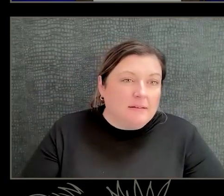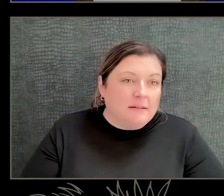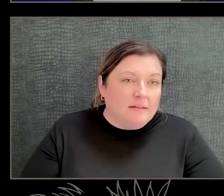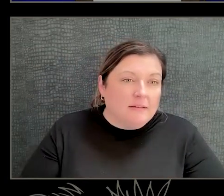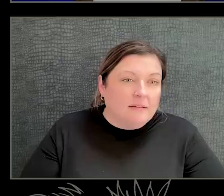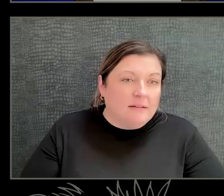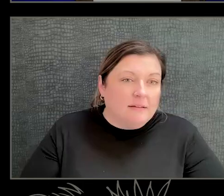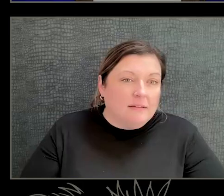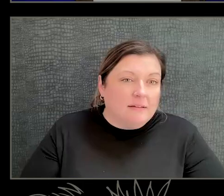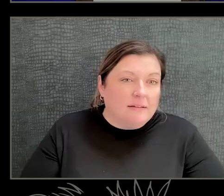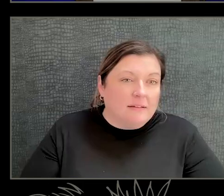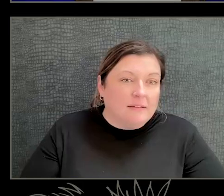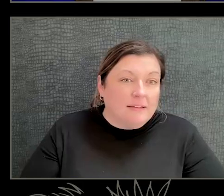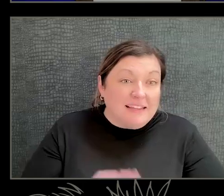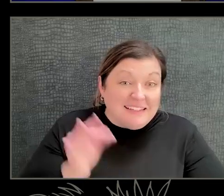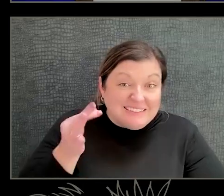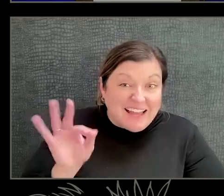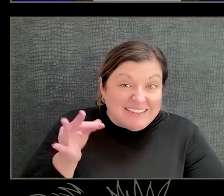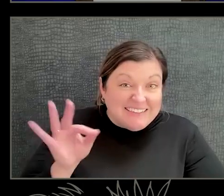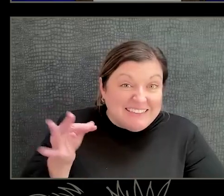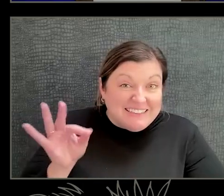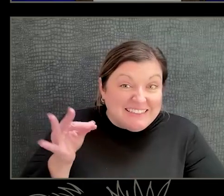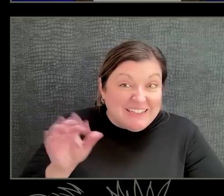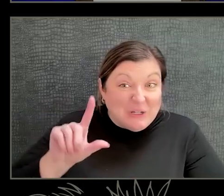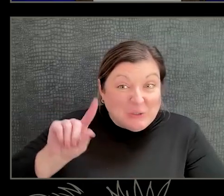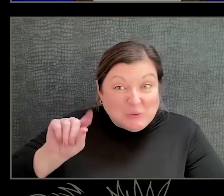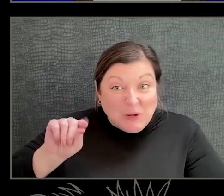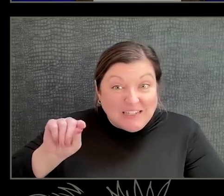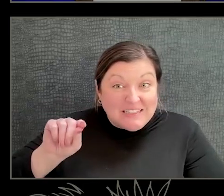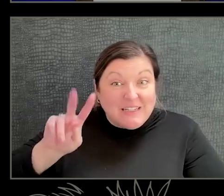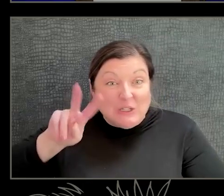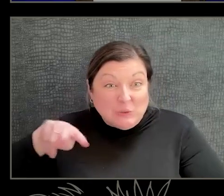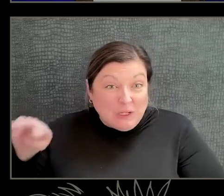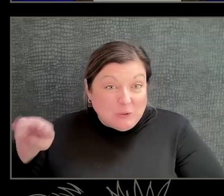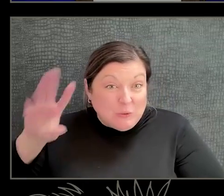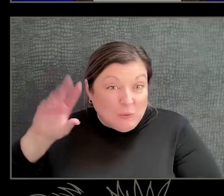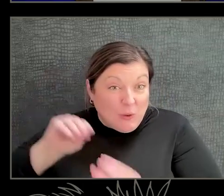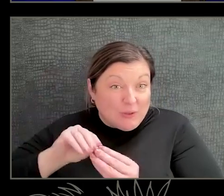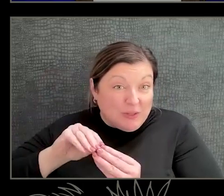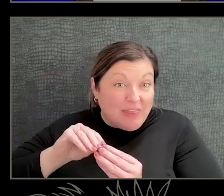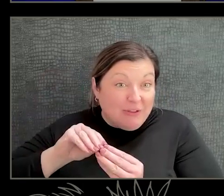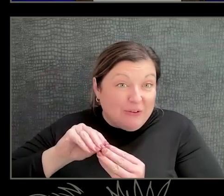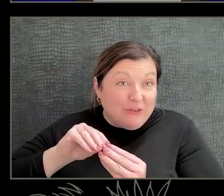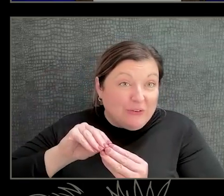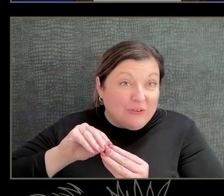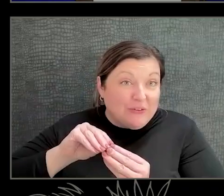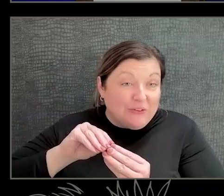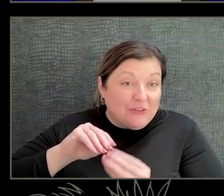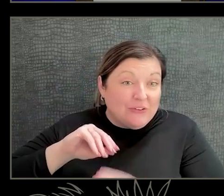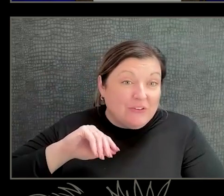All right, so 17, 19, 20, 22.